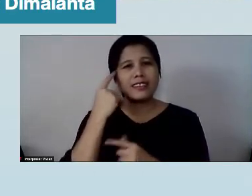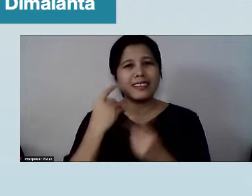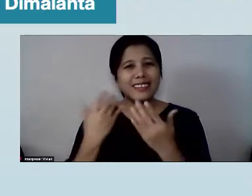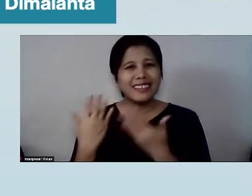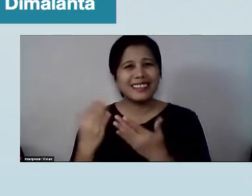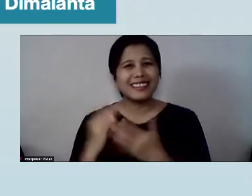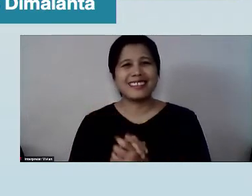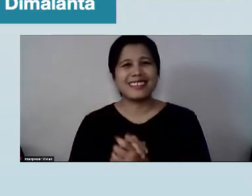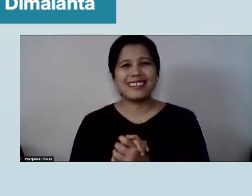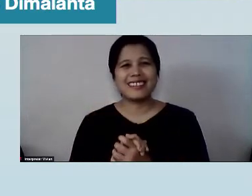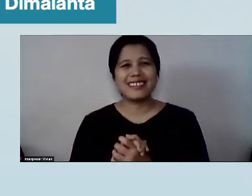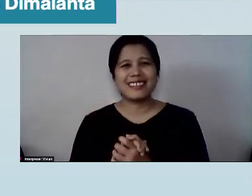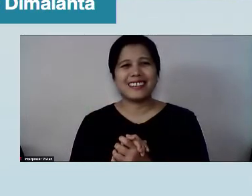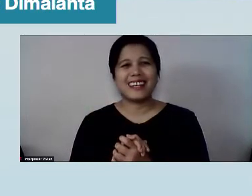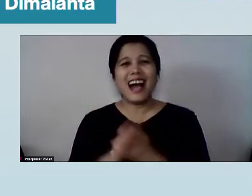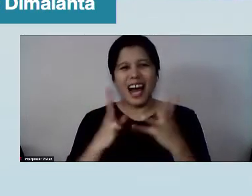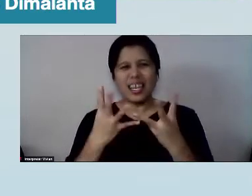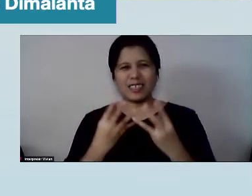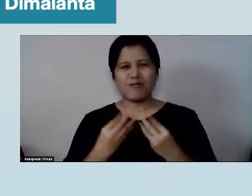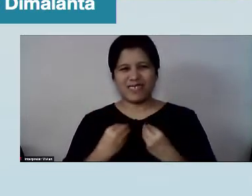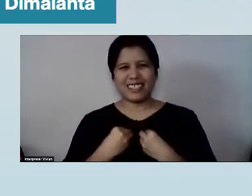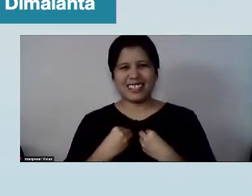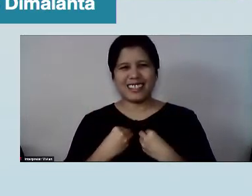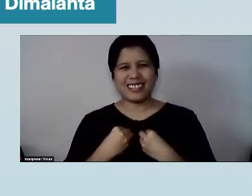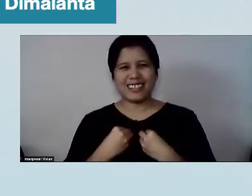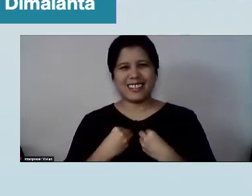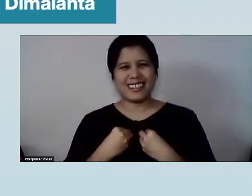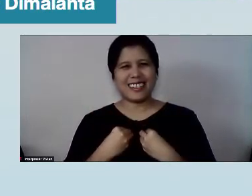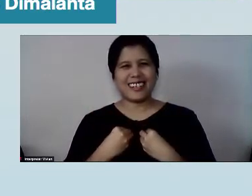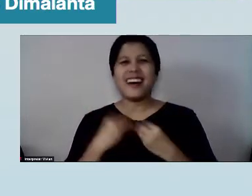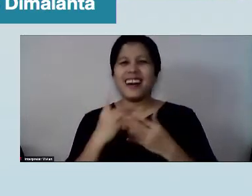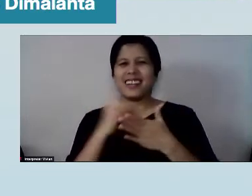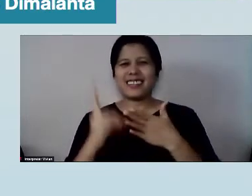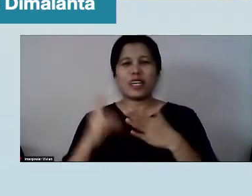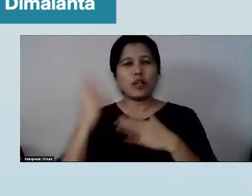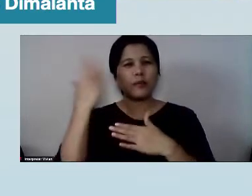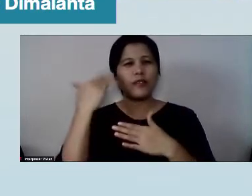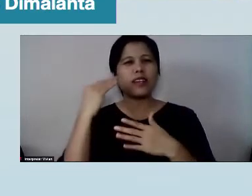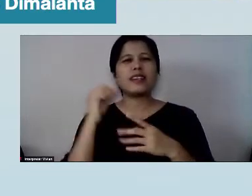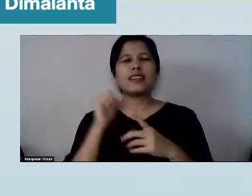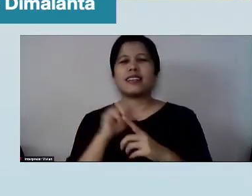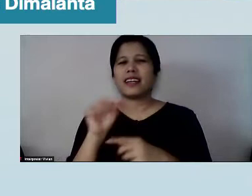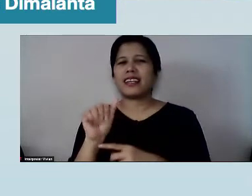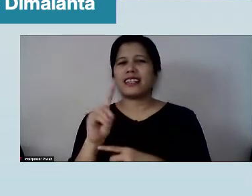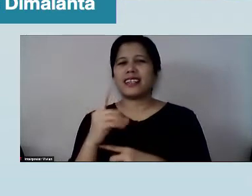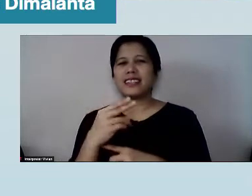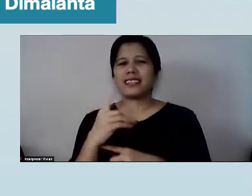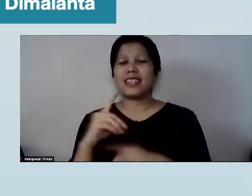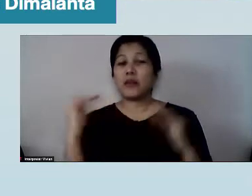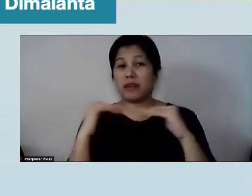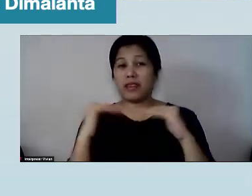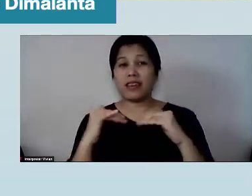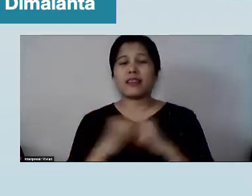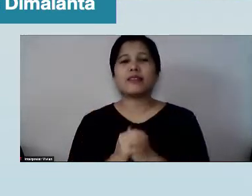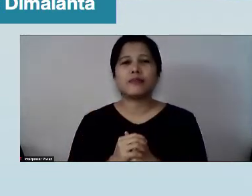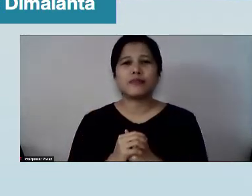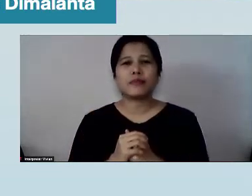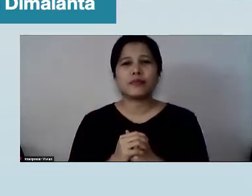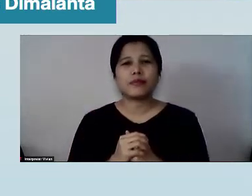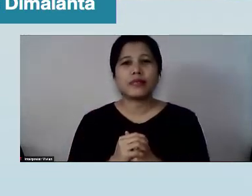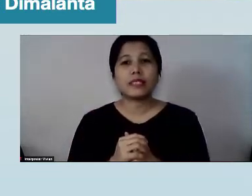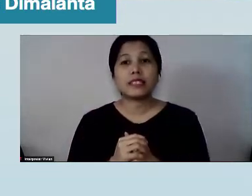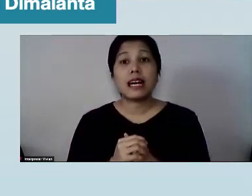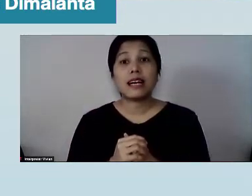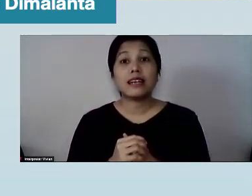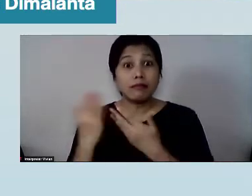be admitting, as I have done in one of our ADHD conference, and I'm not sure if this will be helpful for our audience, I was